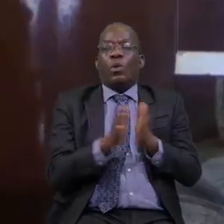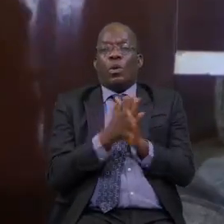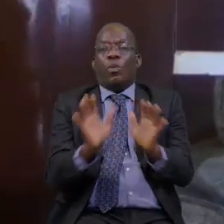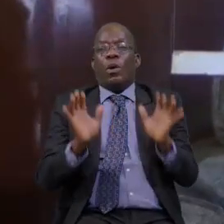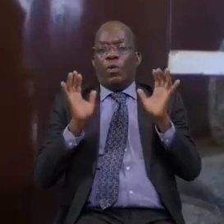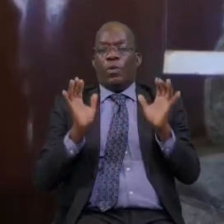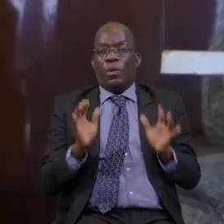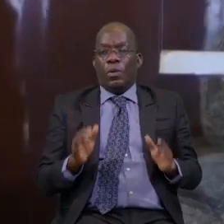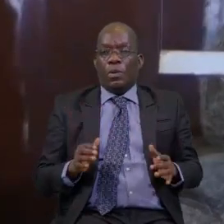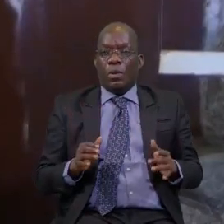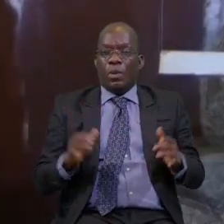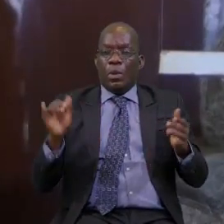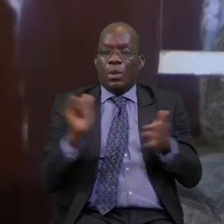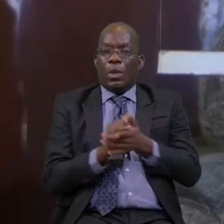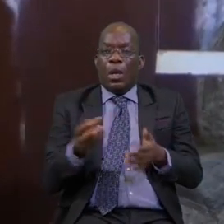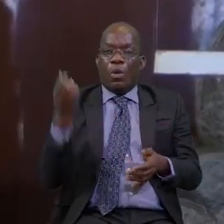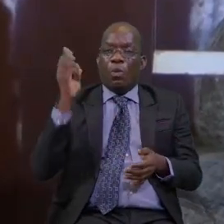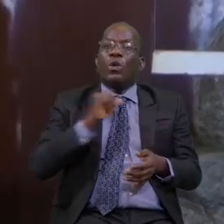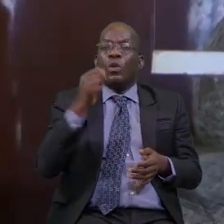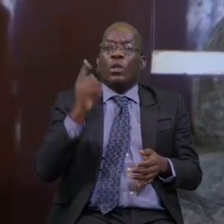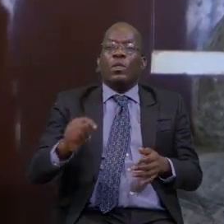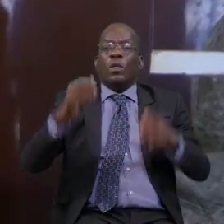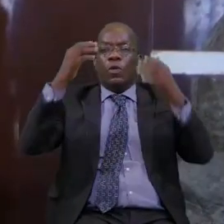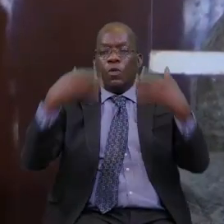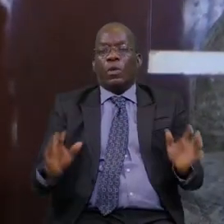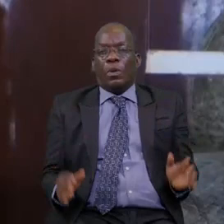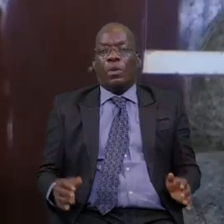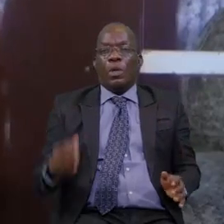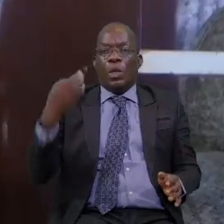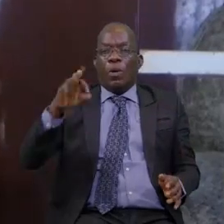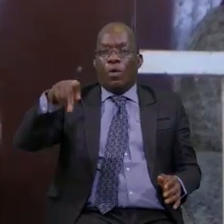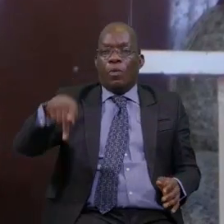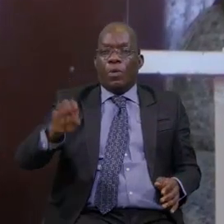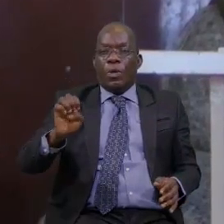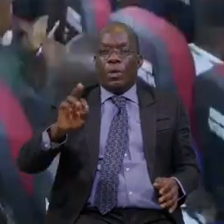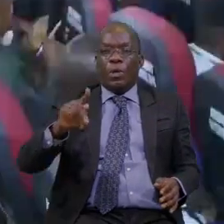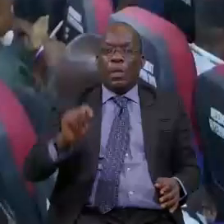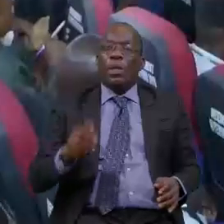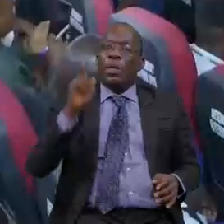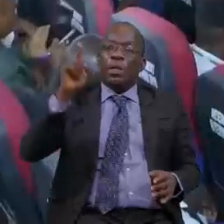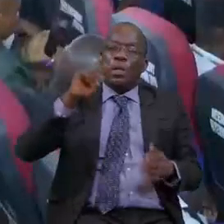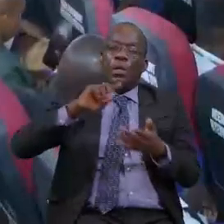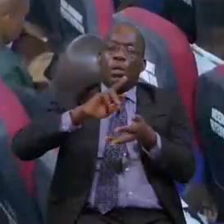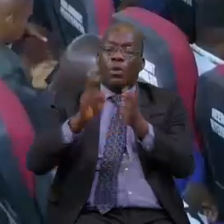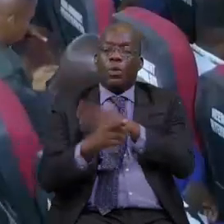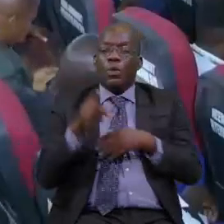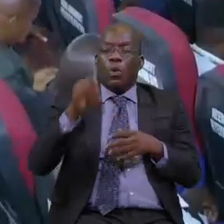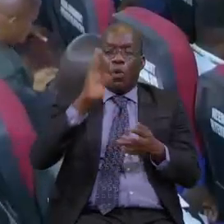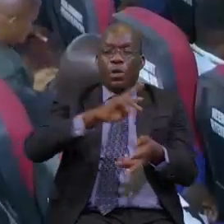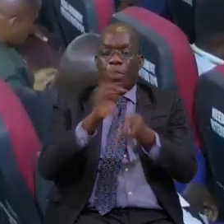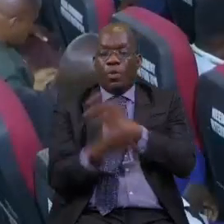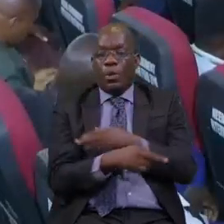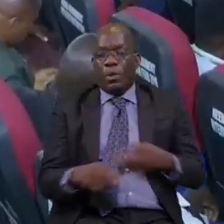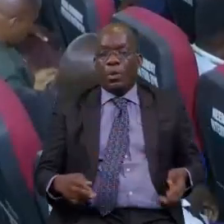that was not the end. Well, Peter, he repented. You will repent. And he